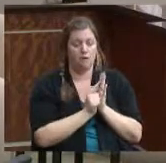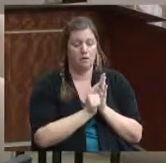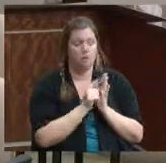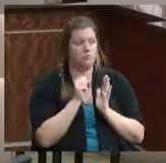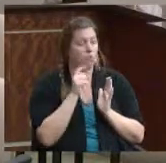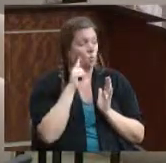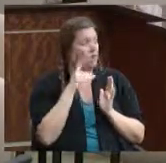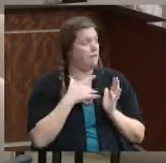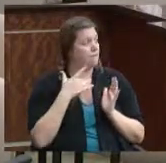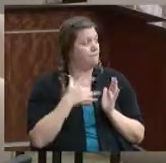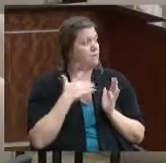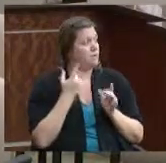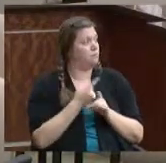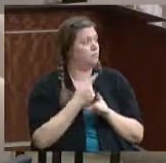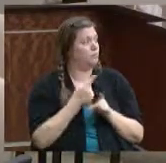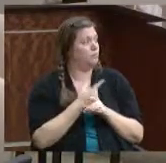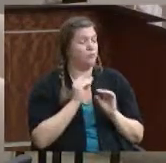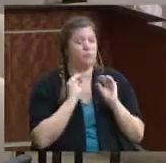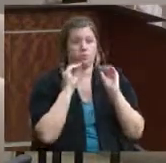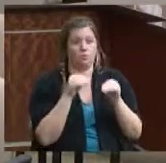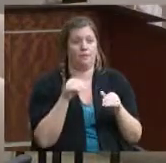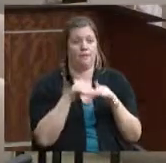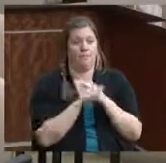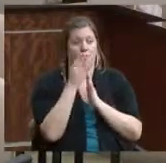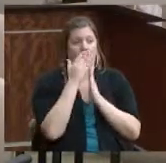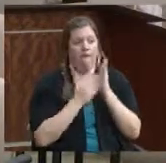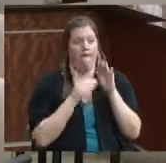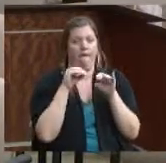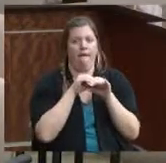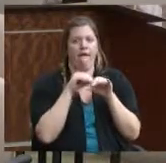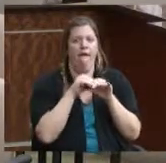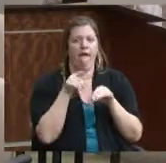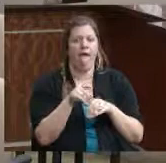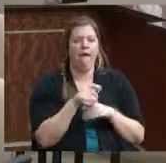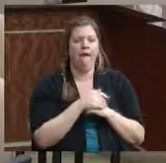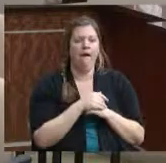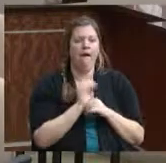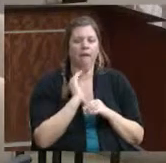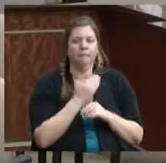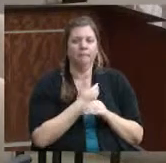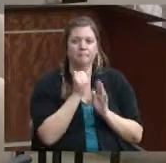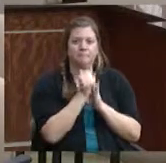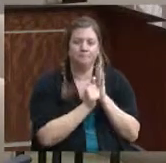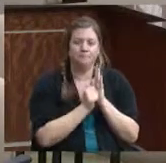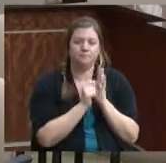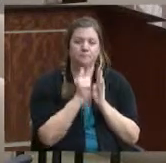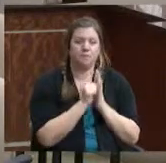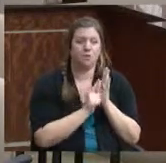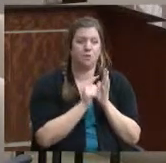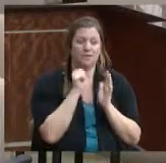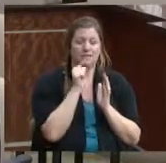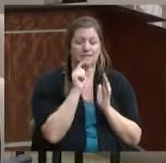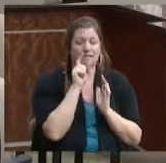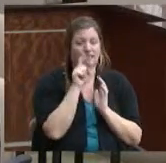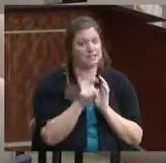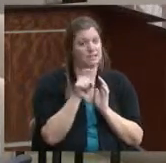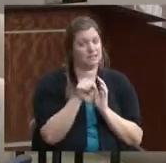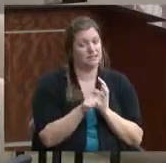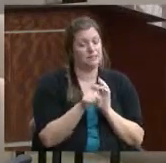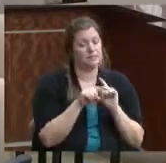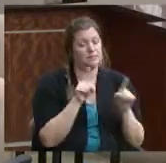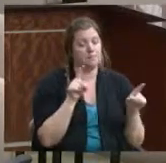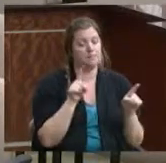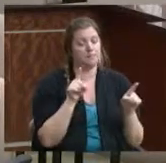I felt it was appropriate to put this section in the in our law. It's not absolutely necessary,